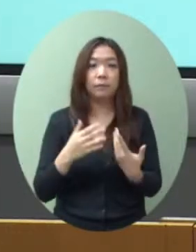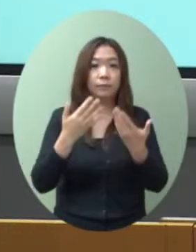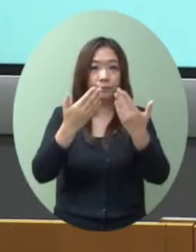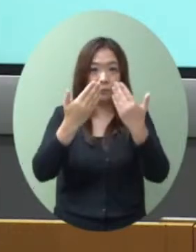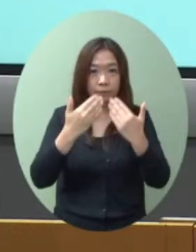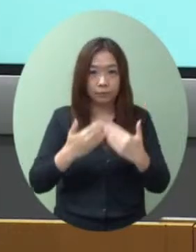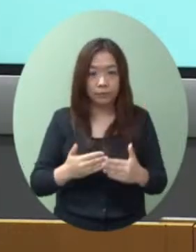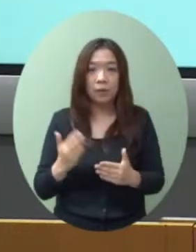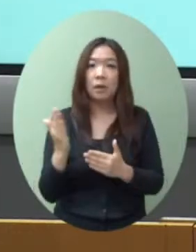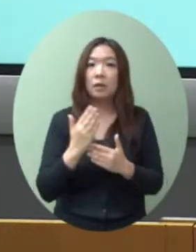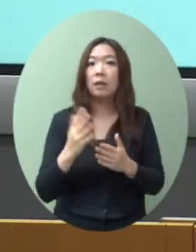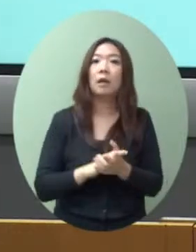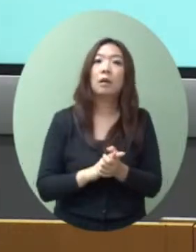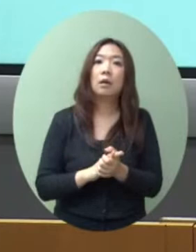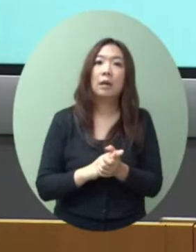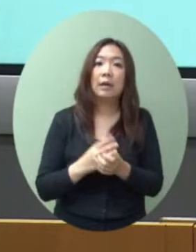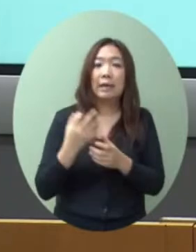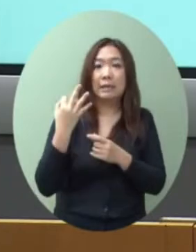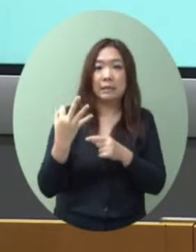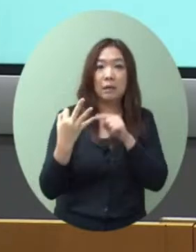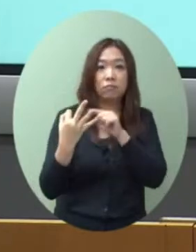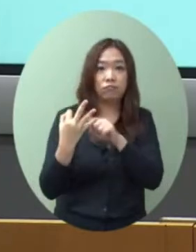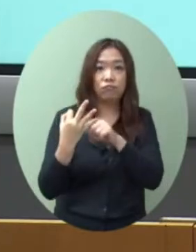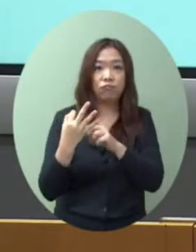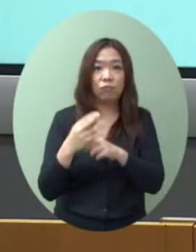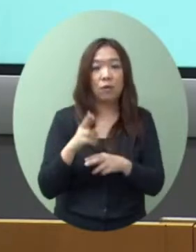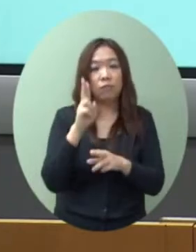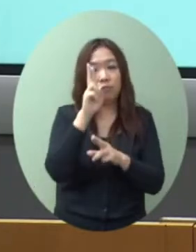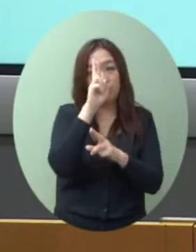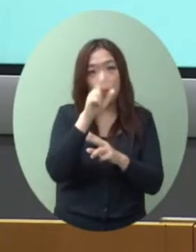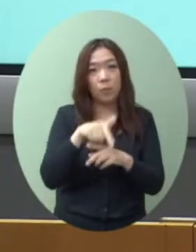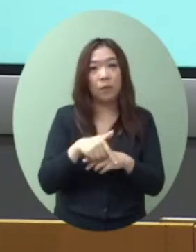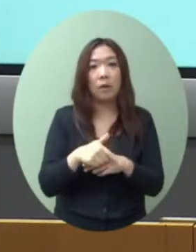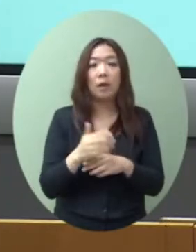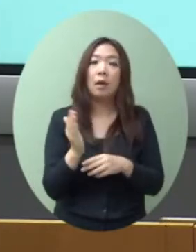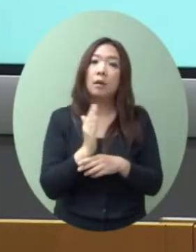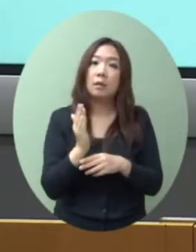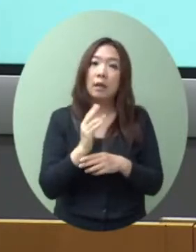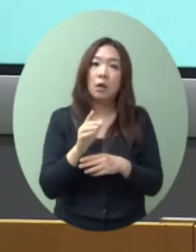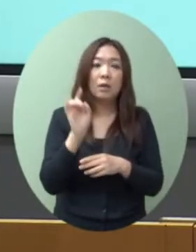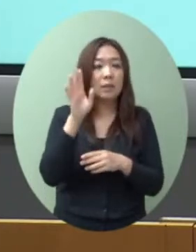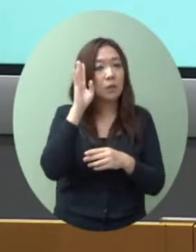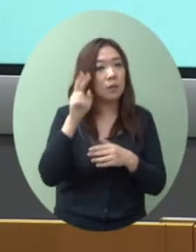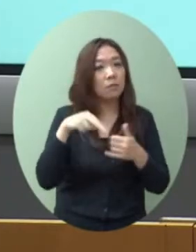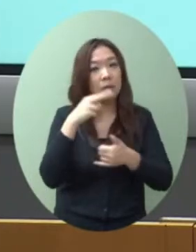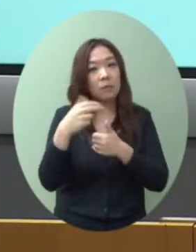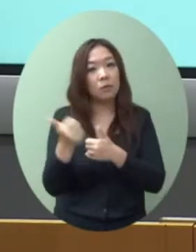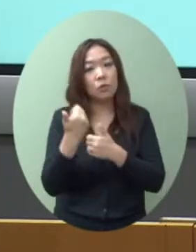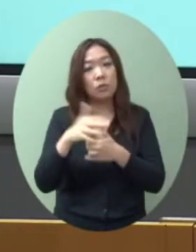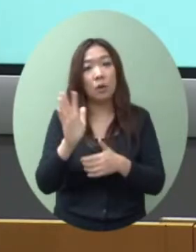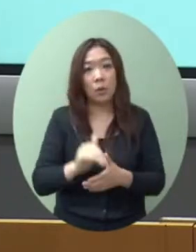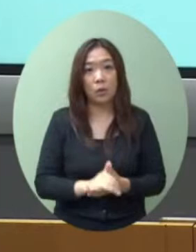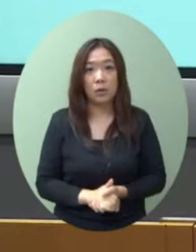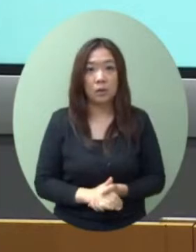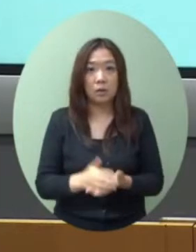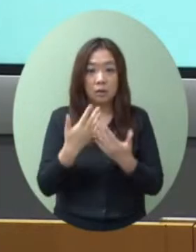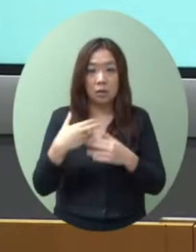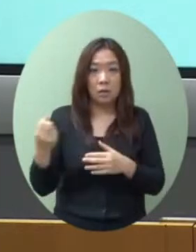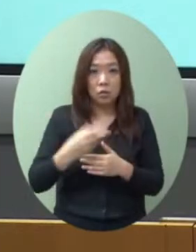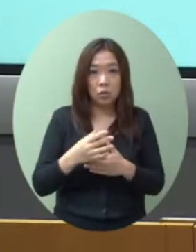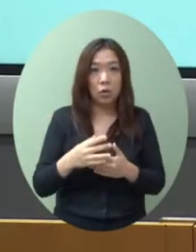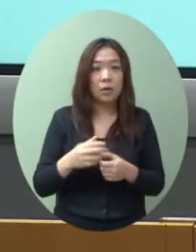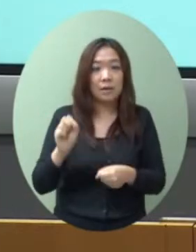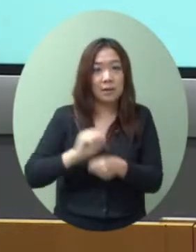at a quarantine hotel. At around noon on day 3, the person can complete